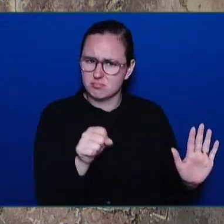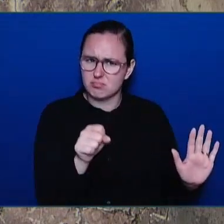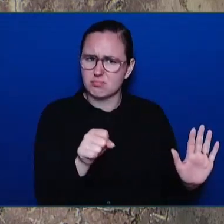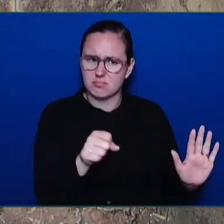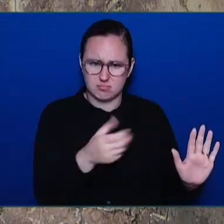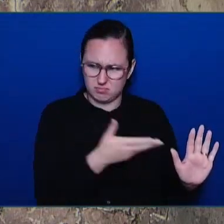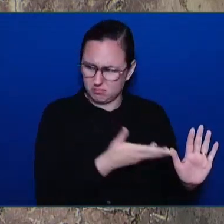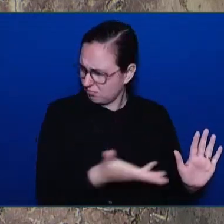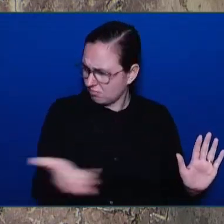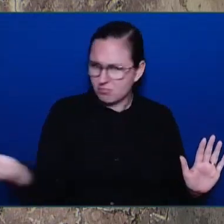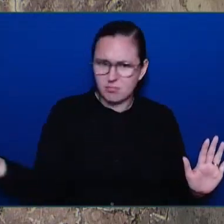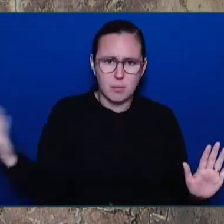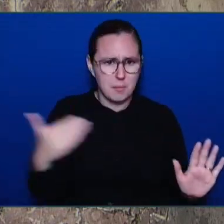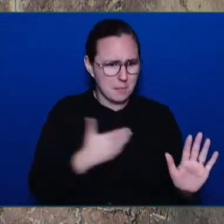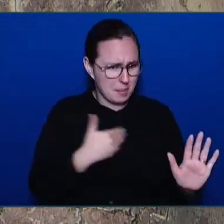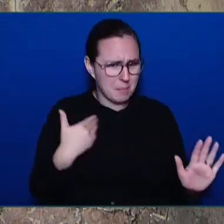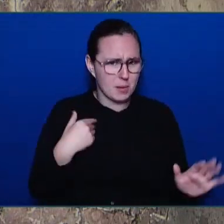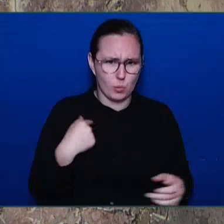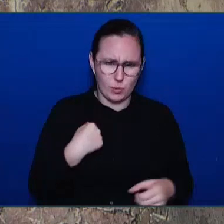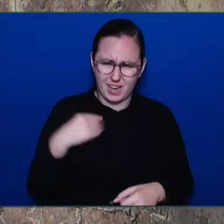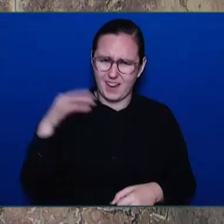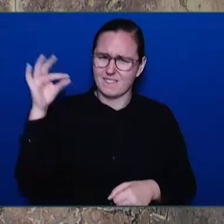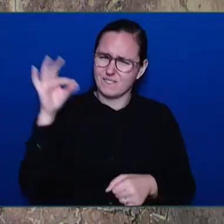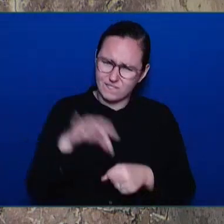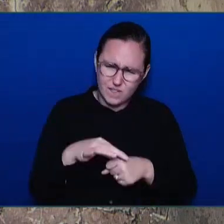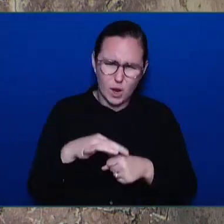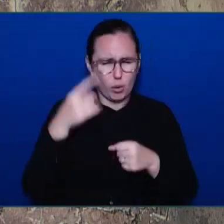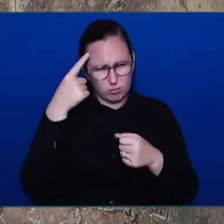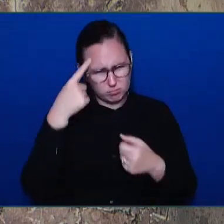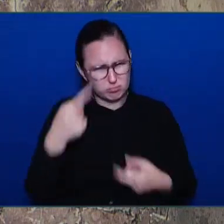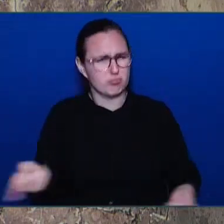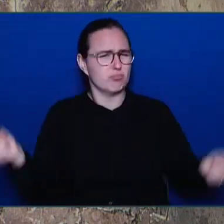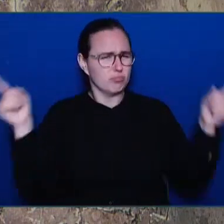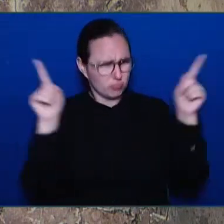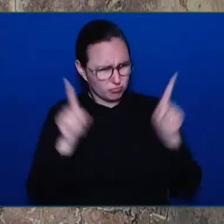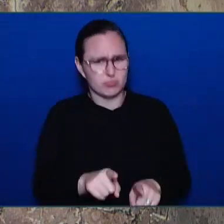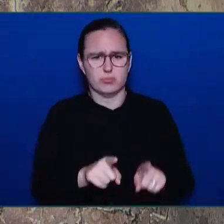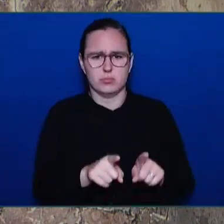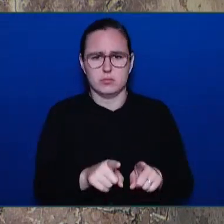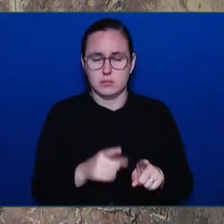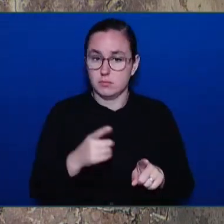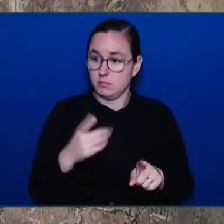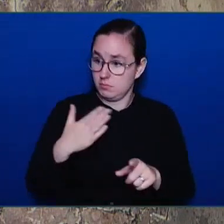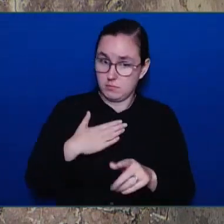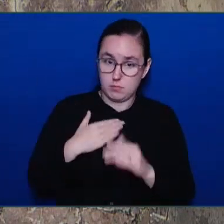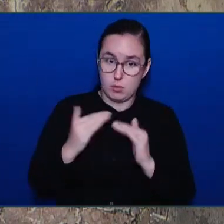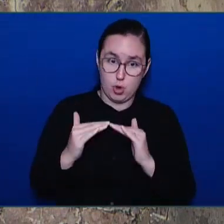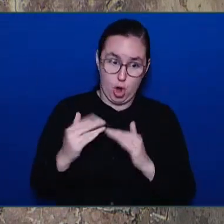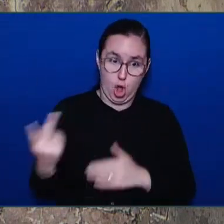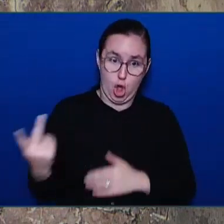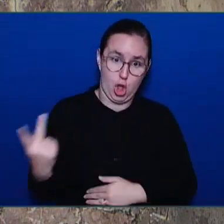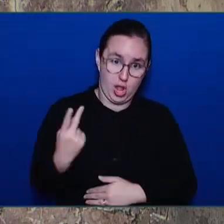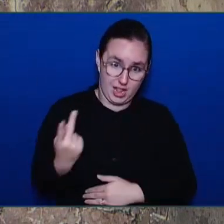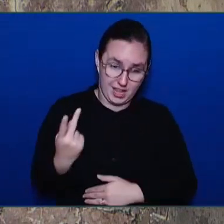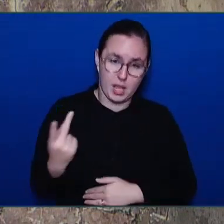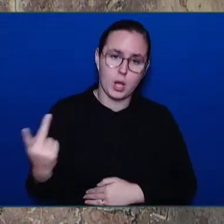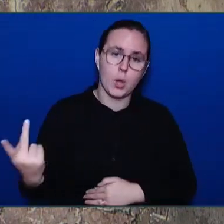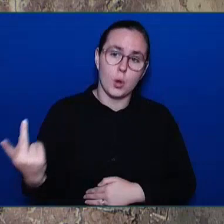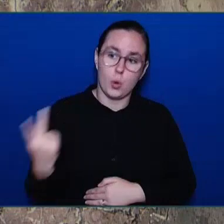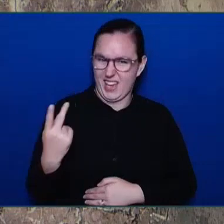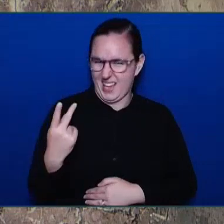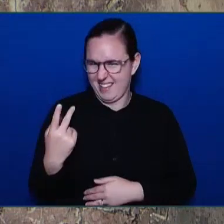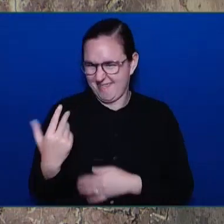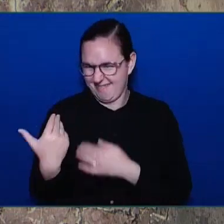We, my colleague, the Minister of Transportation and Infrastructure, and I, the decision makers on this project, are